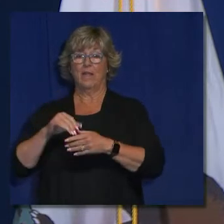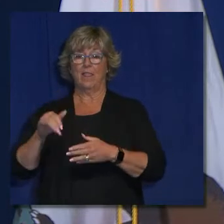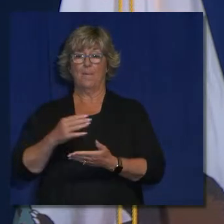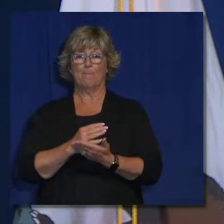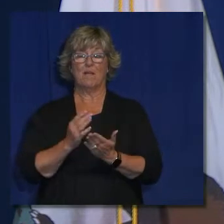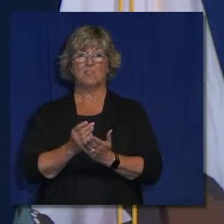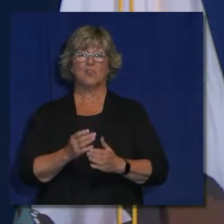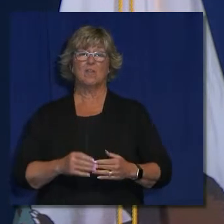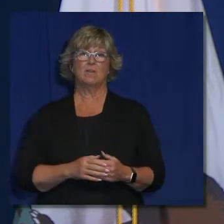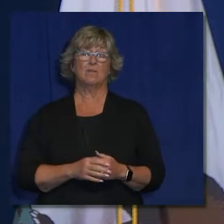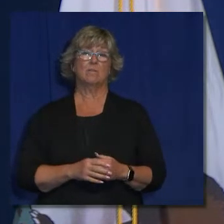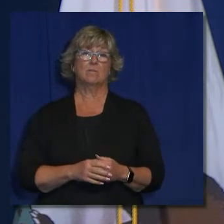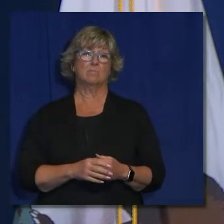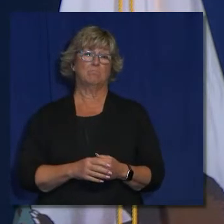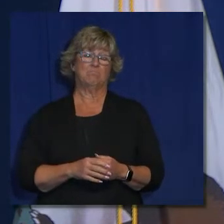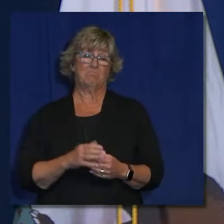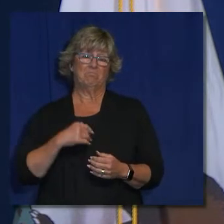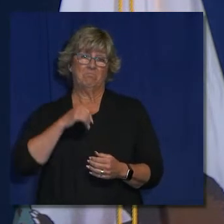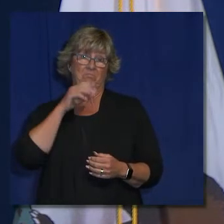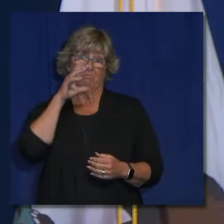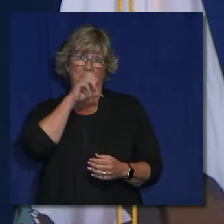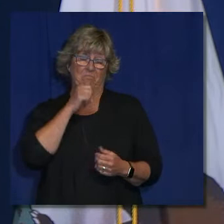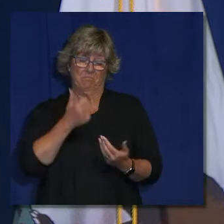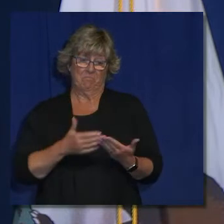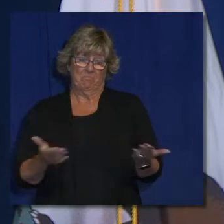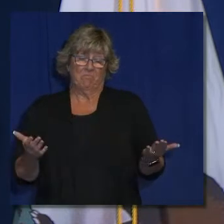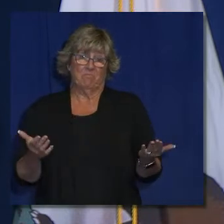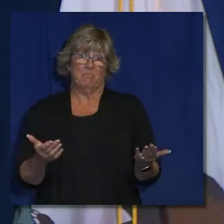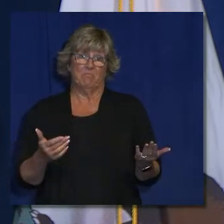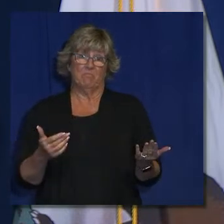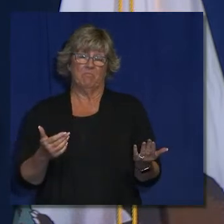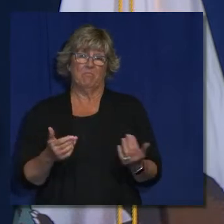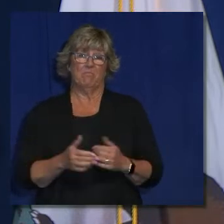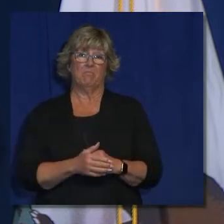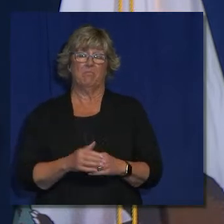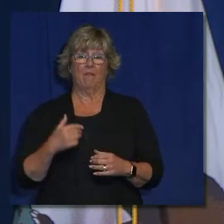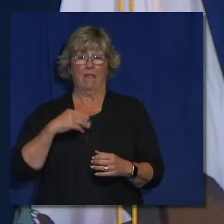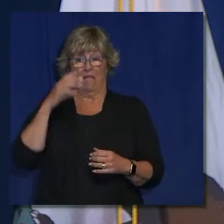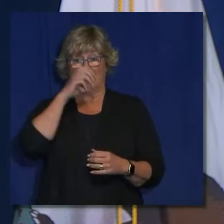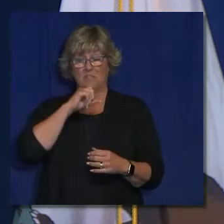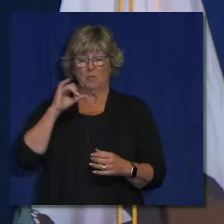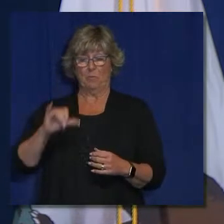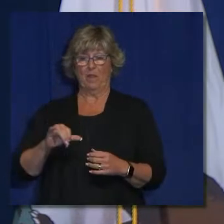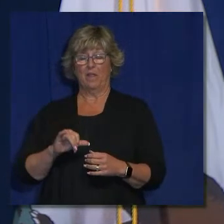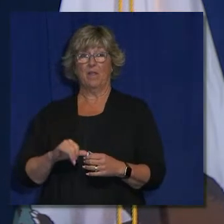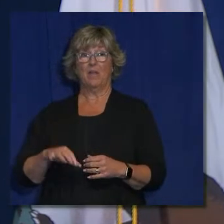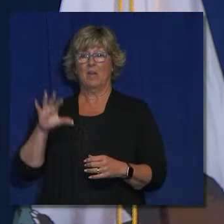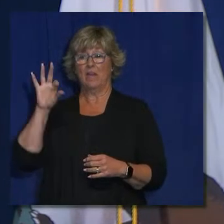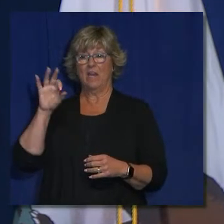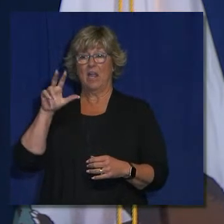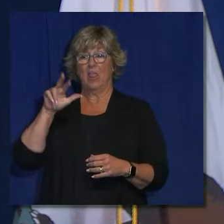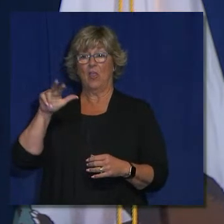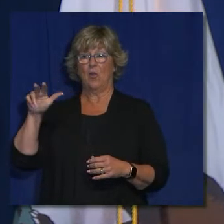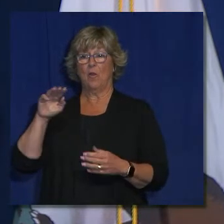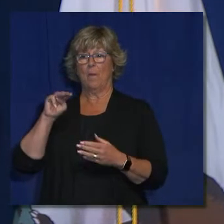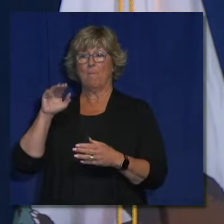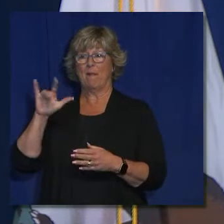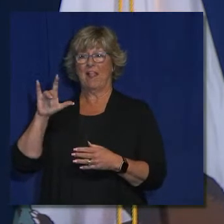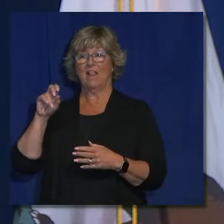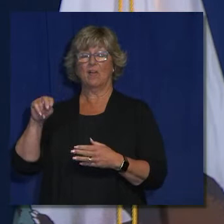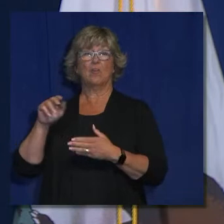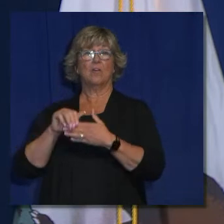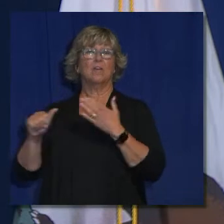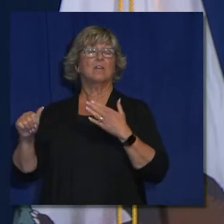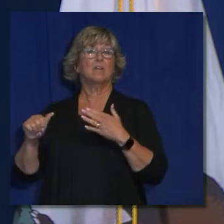budget. I don't assume anything. I do, though, assume that the $933 million